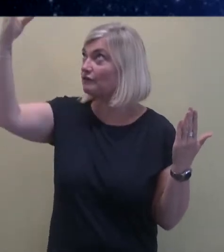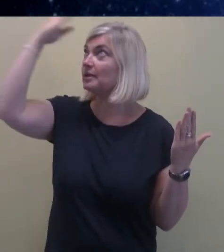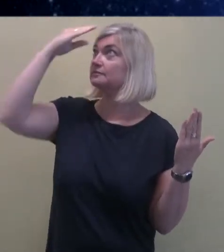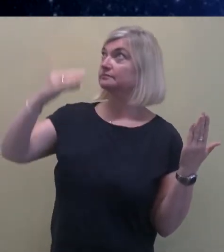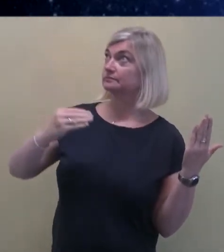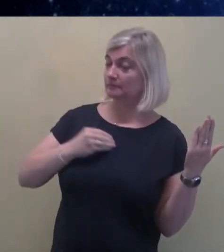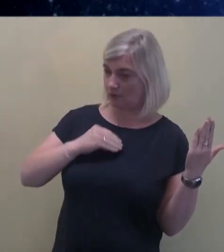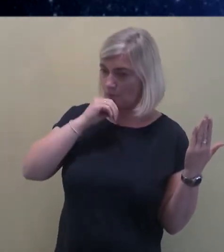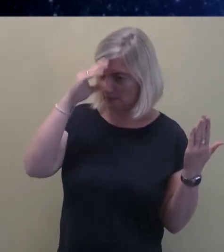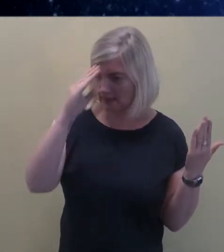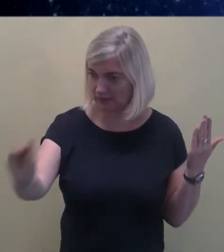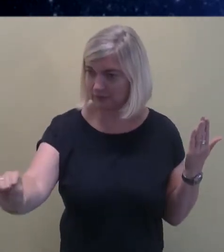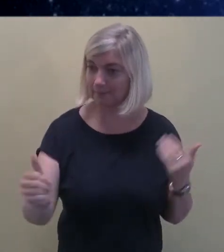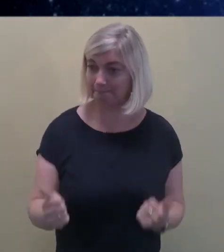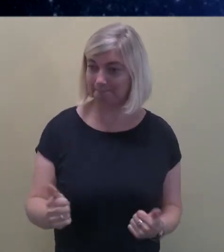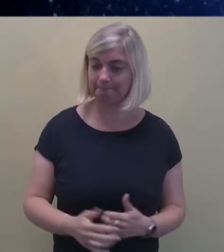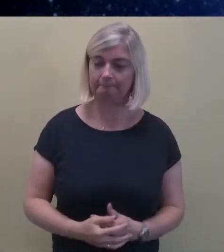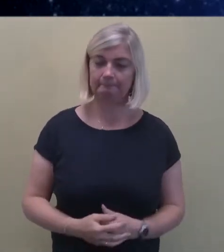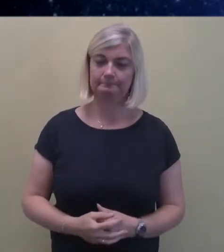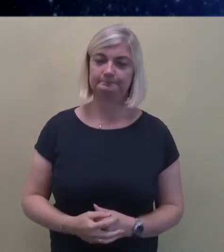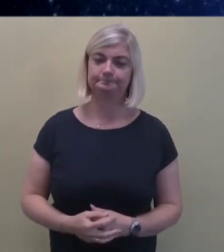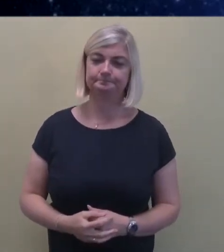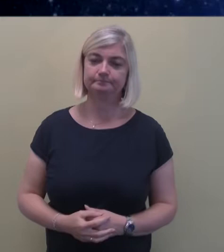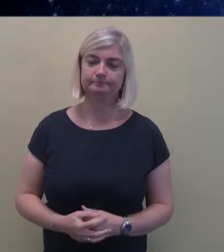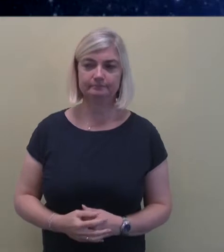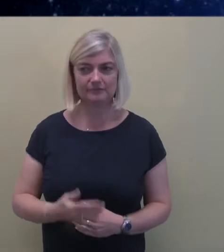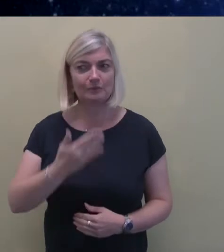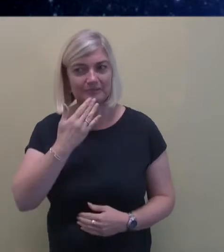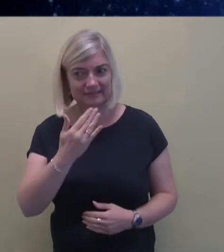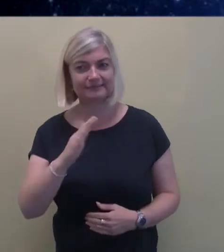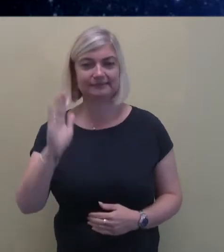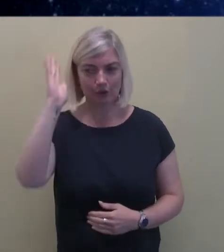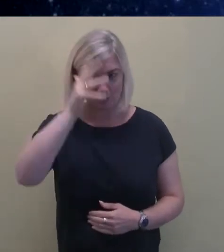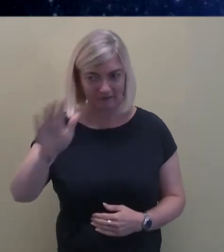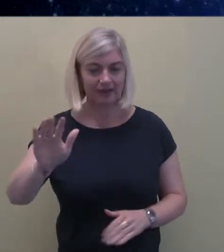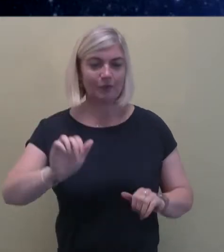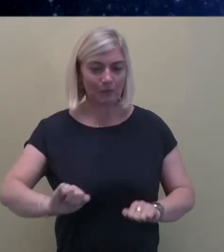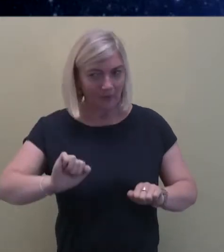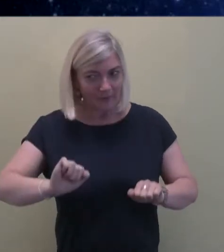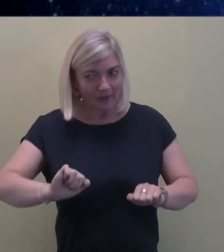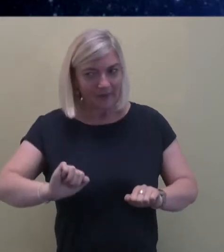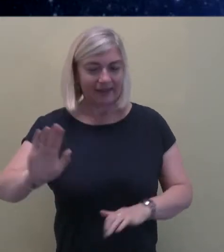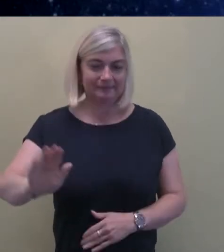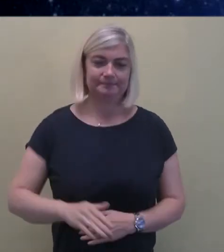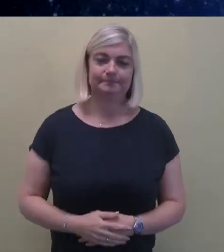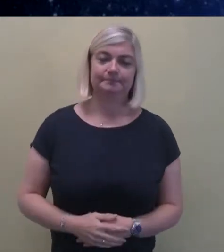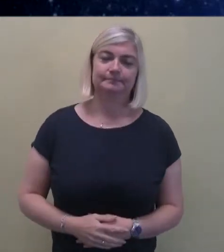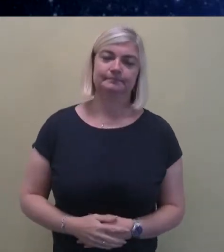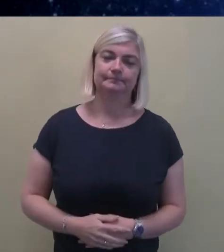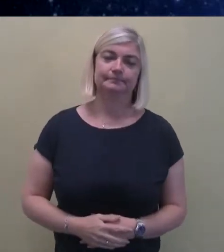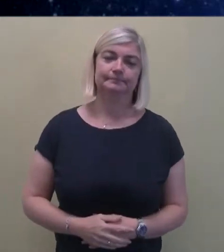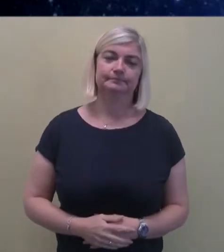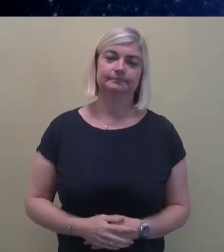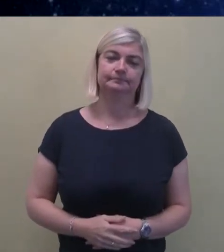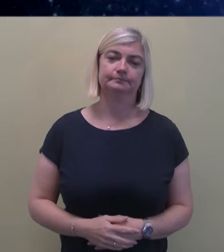to courses 1 to level 3, we have courses from level 1 to level 6, and we have got a number of pathways: software,